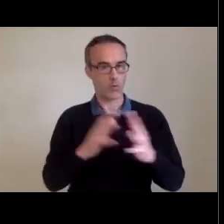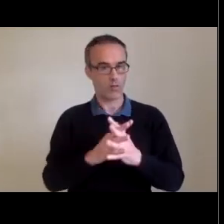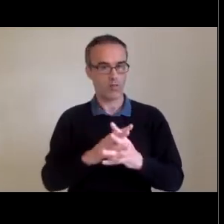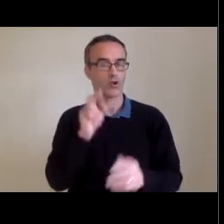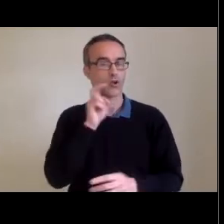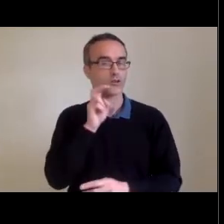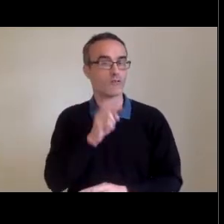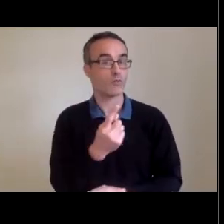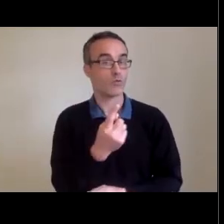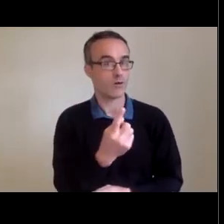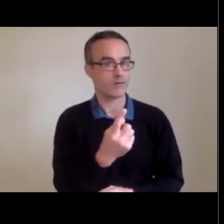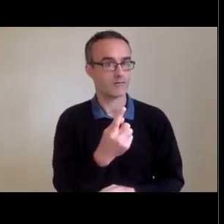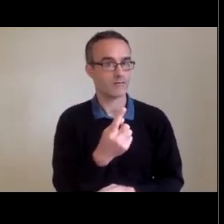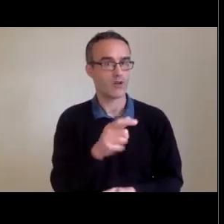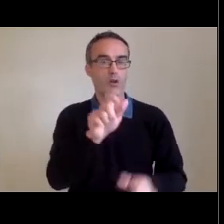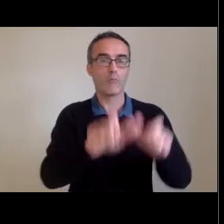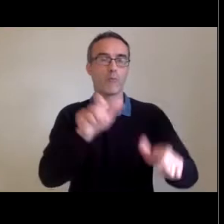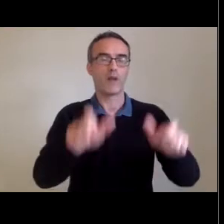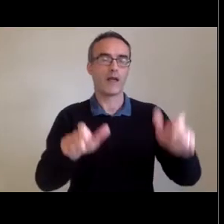a population of about